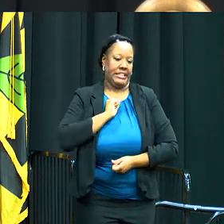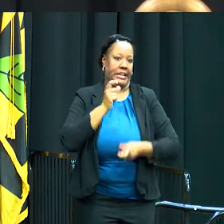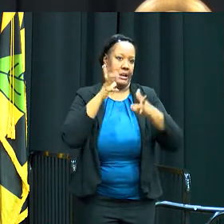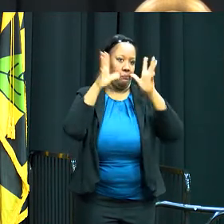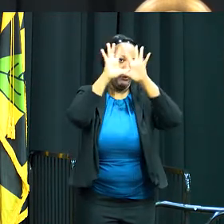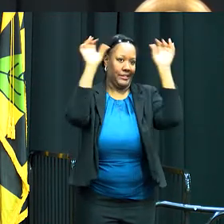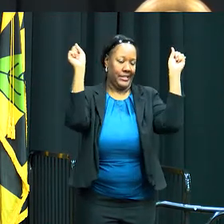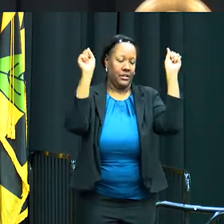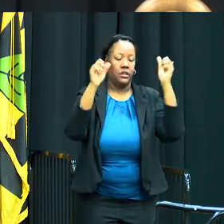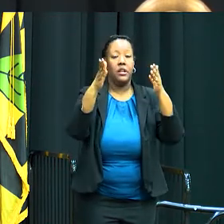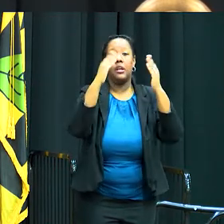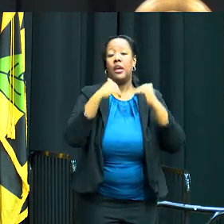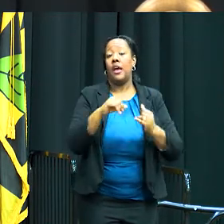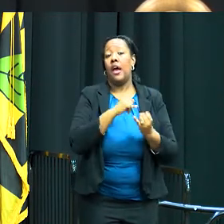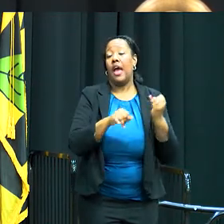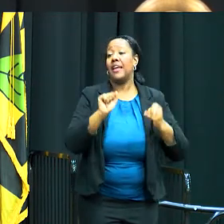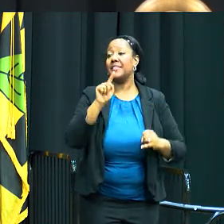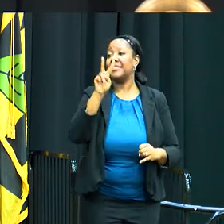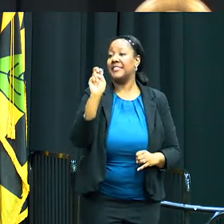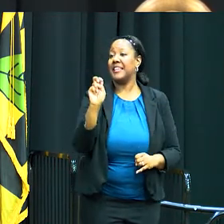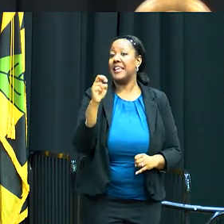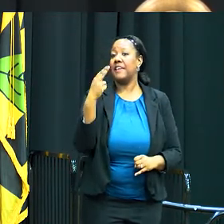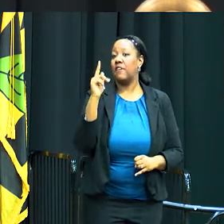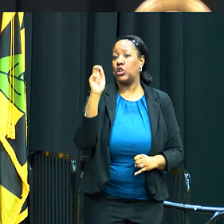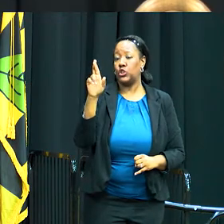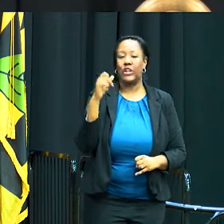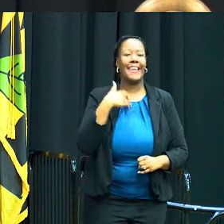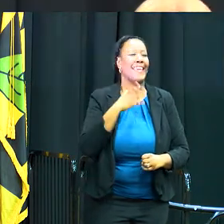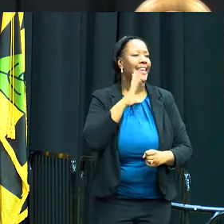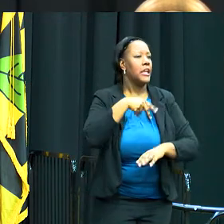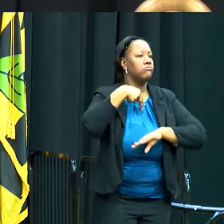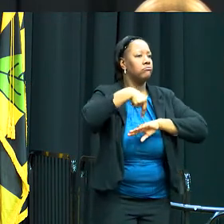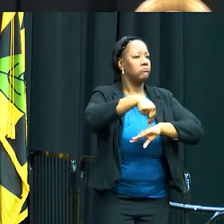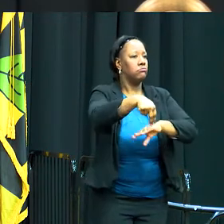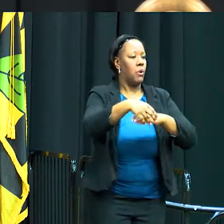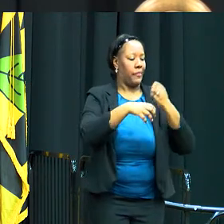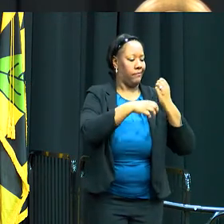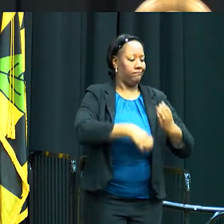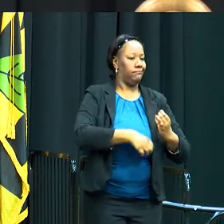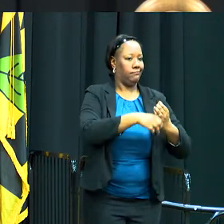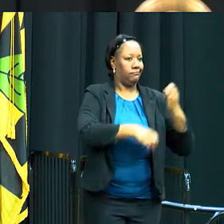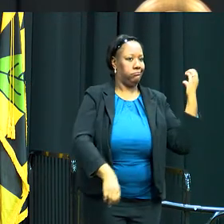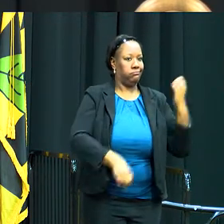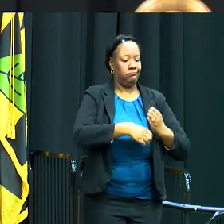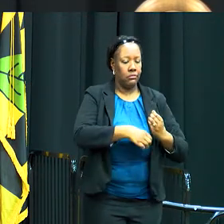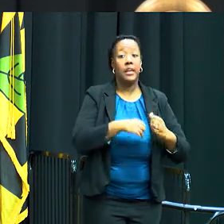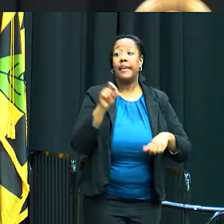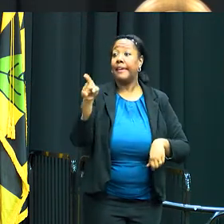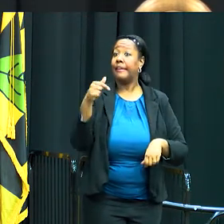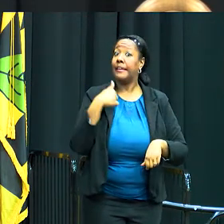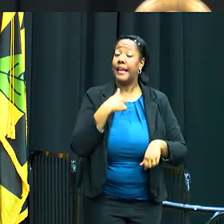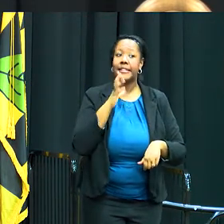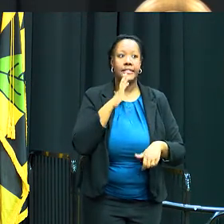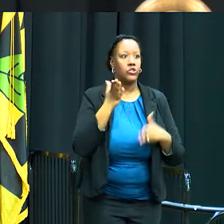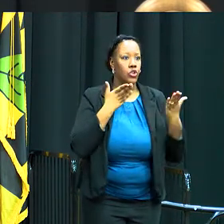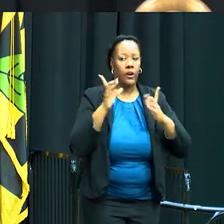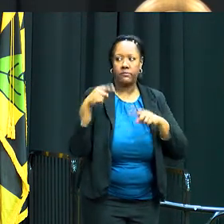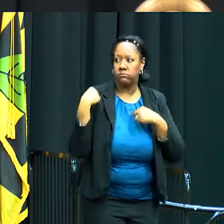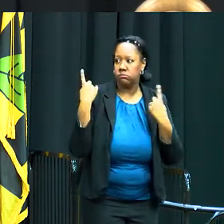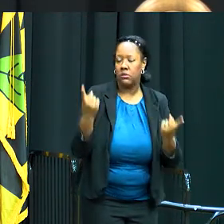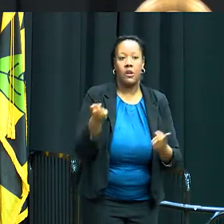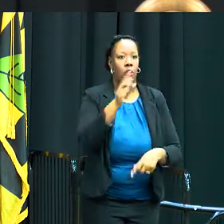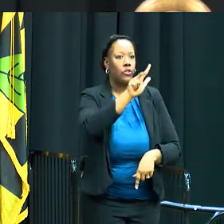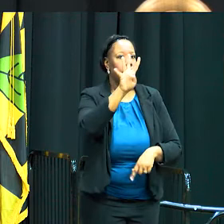And Steve Hundert, who carried our ceremonial mace. He has served as faculty member here at the college for